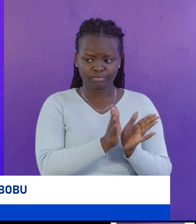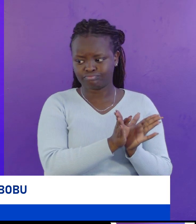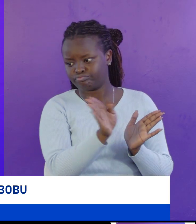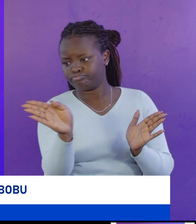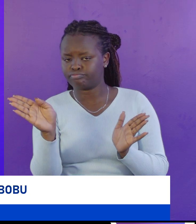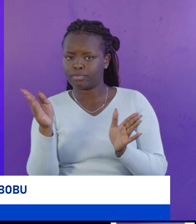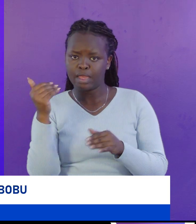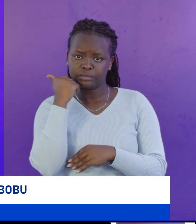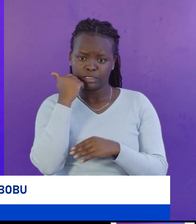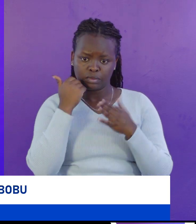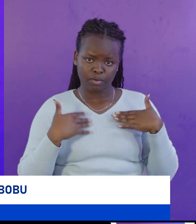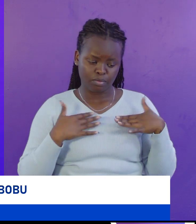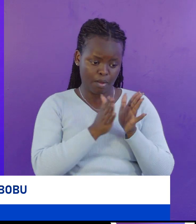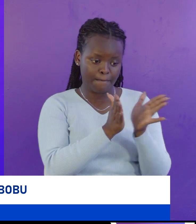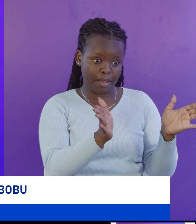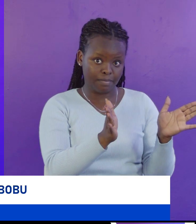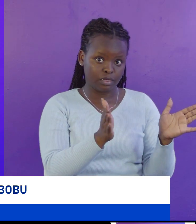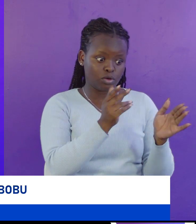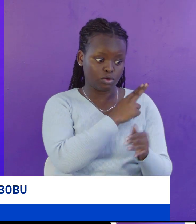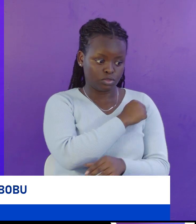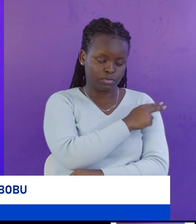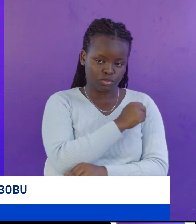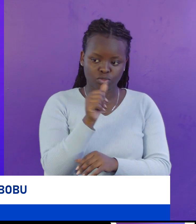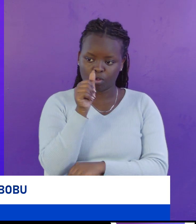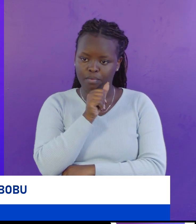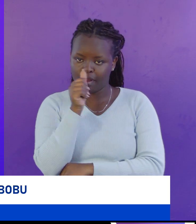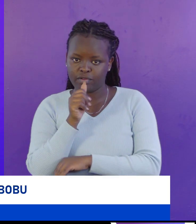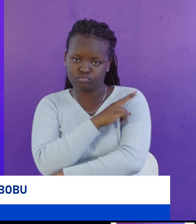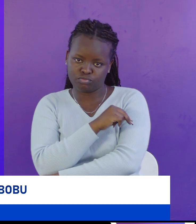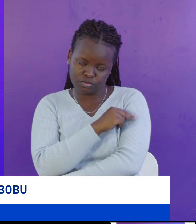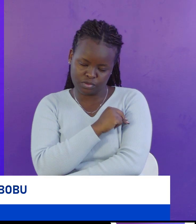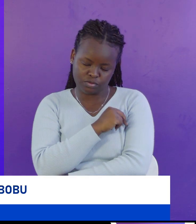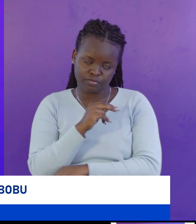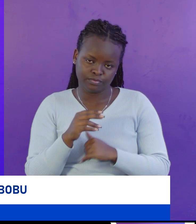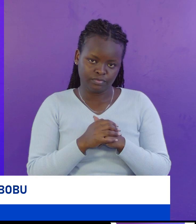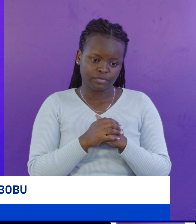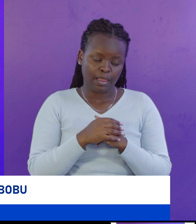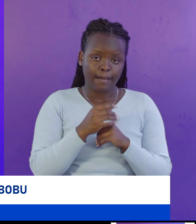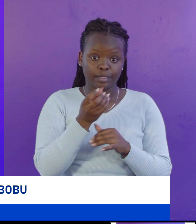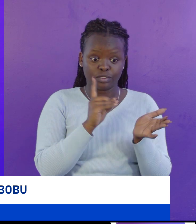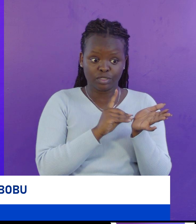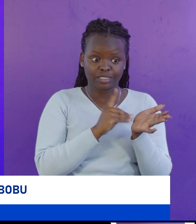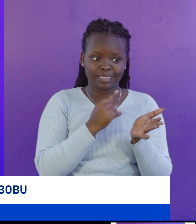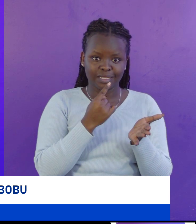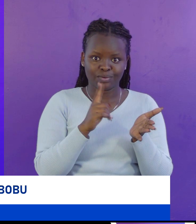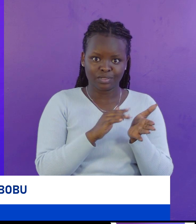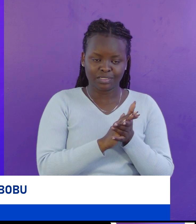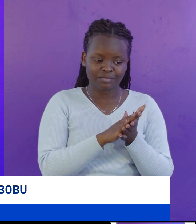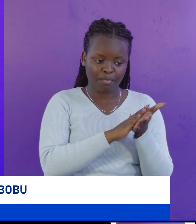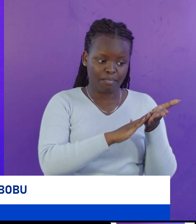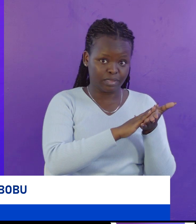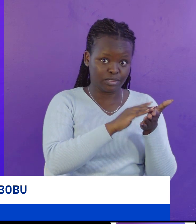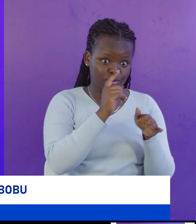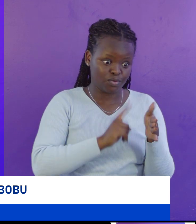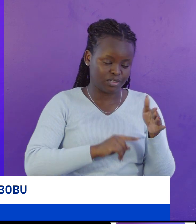from public hospitals to private facilities. The medical professionals stated that this trend is often based on the false